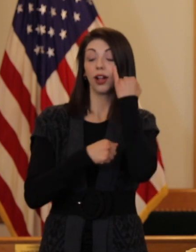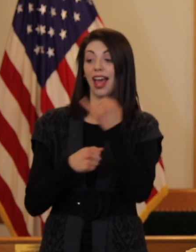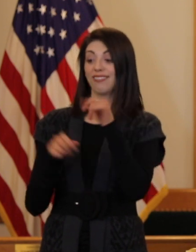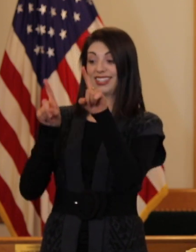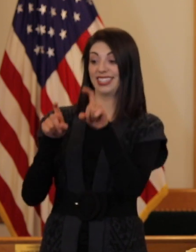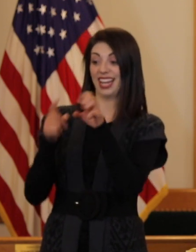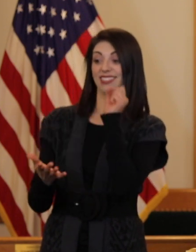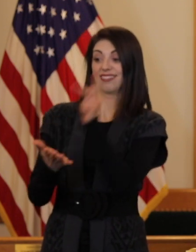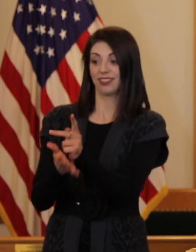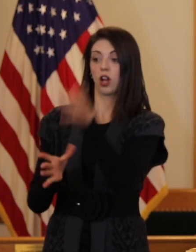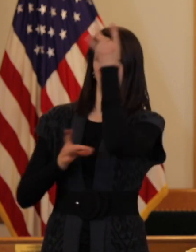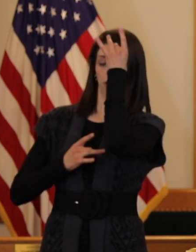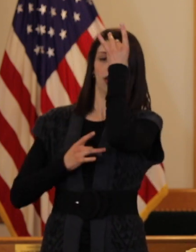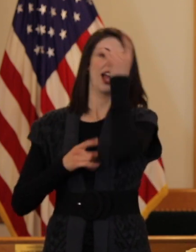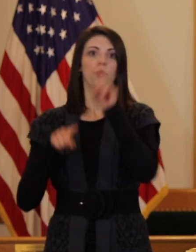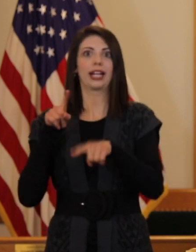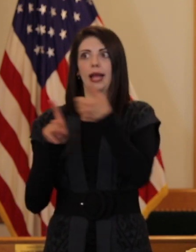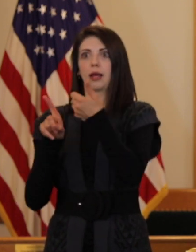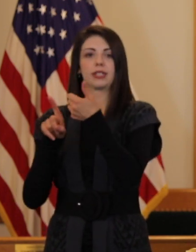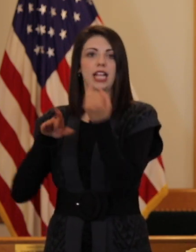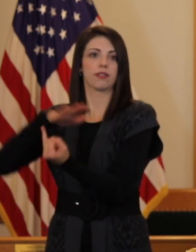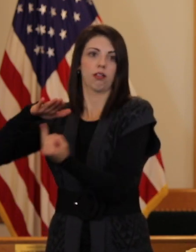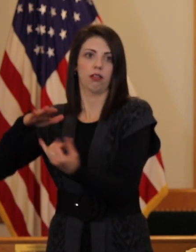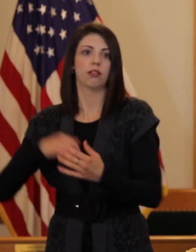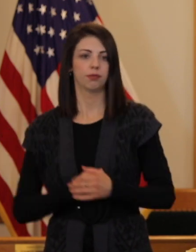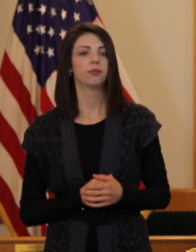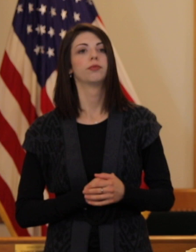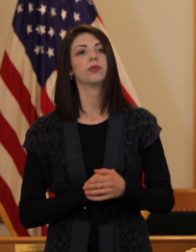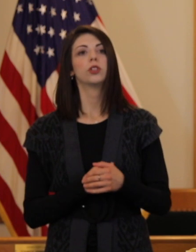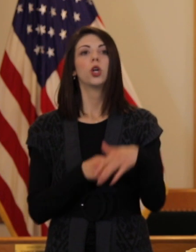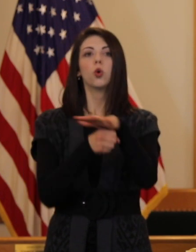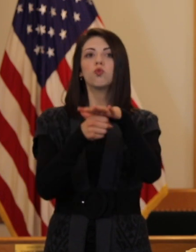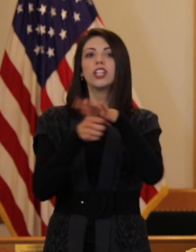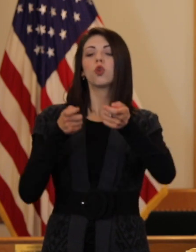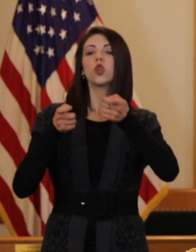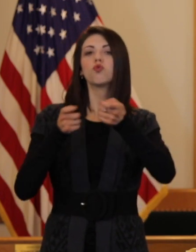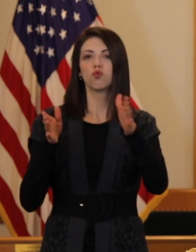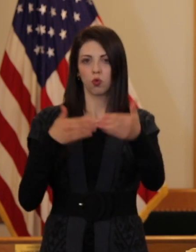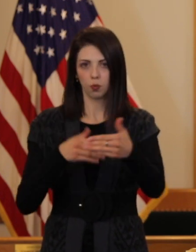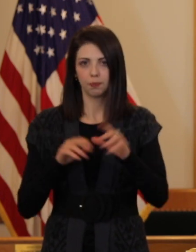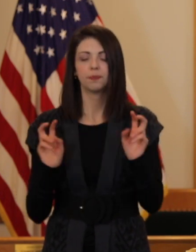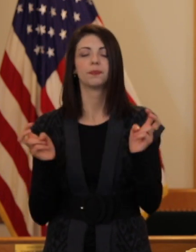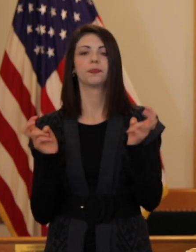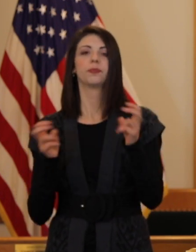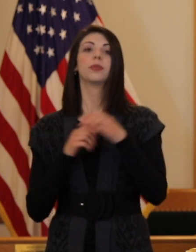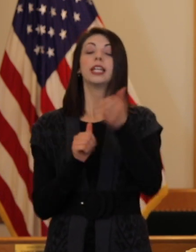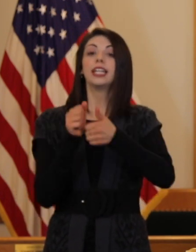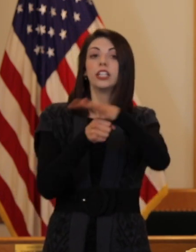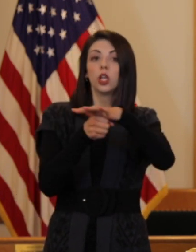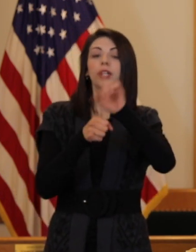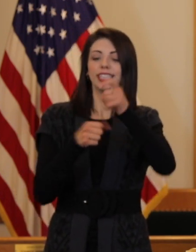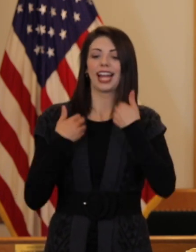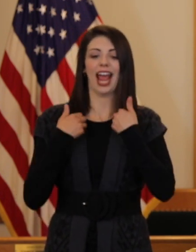cannot self-isolate. Regional control rooms. Each region must appoint an oversight institution as its